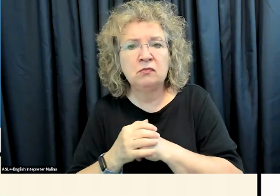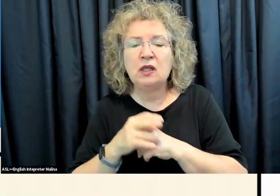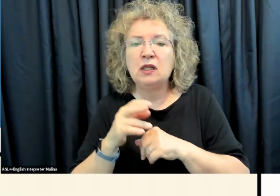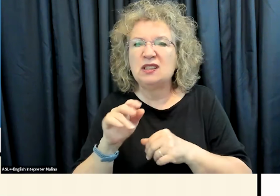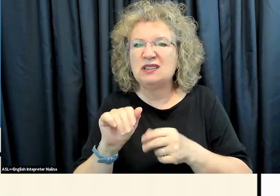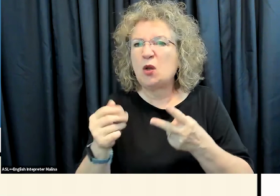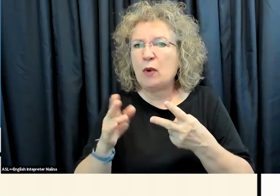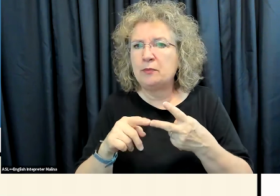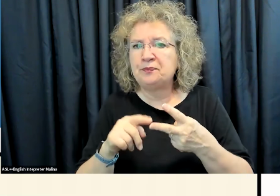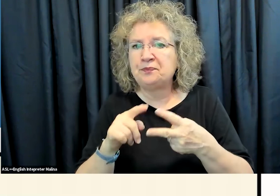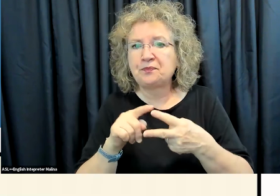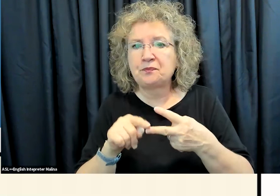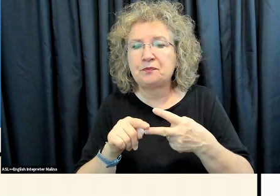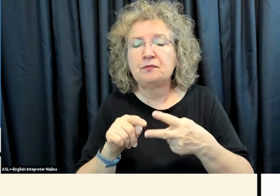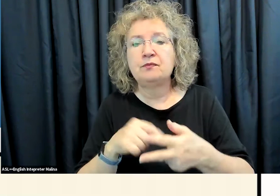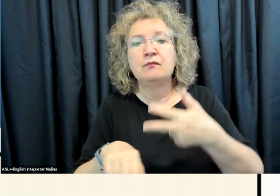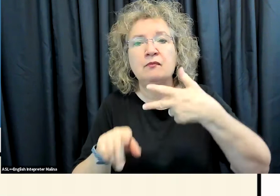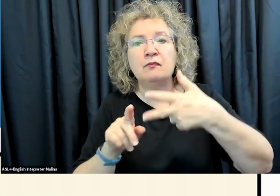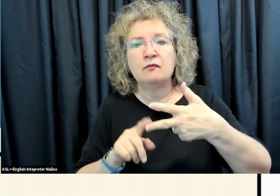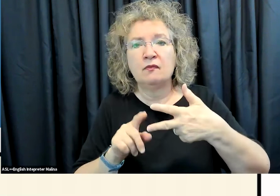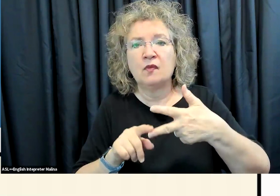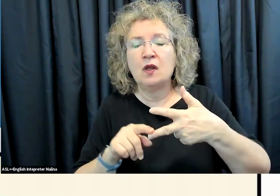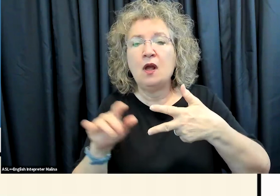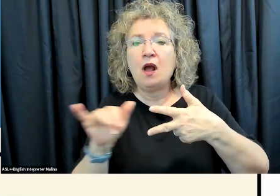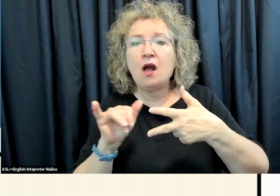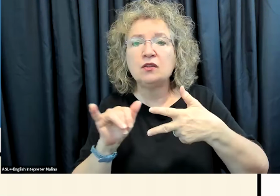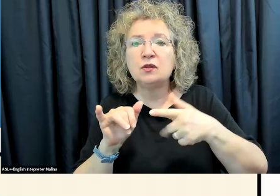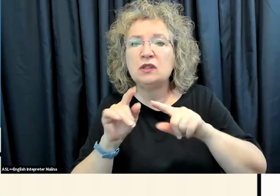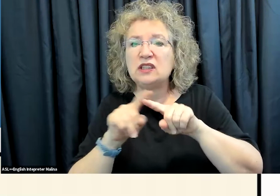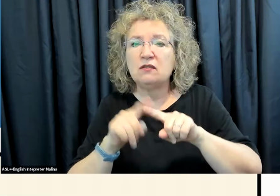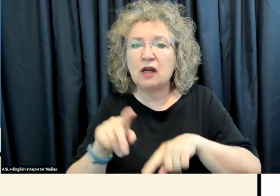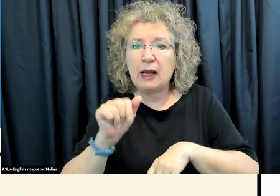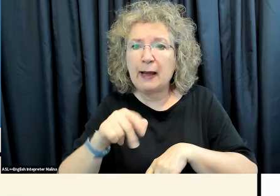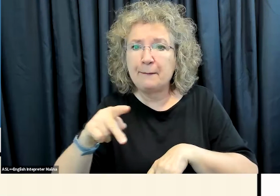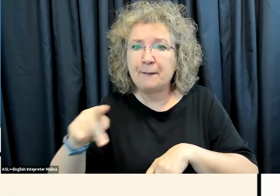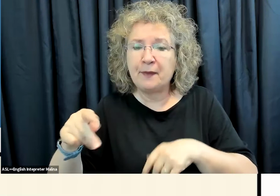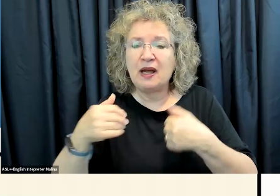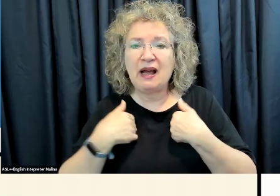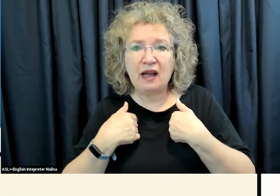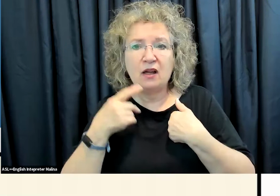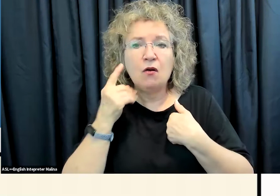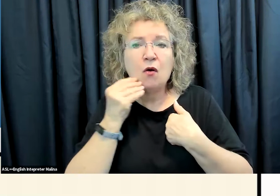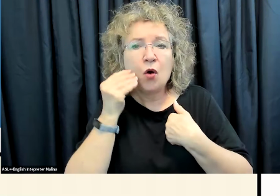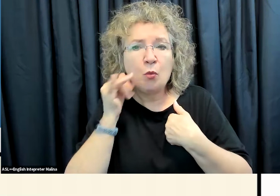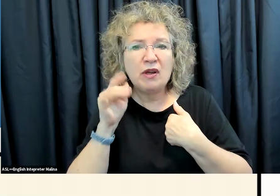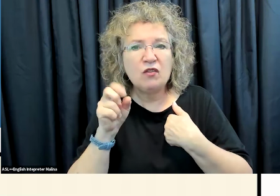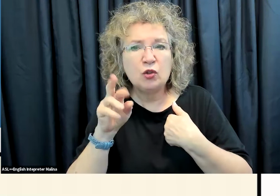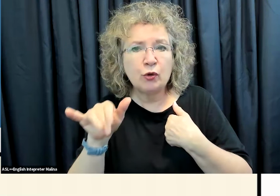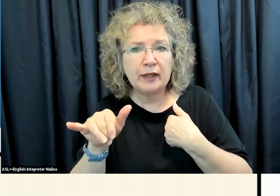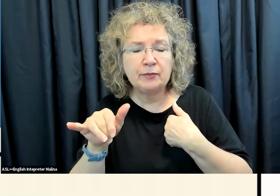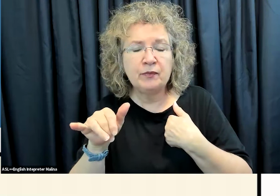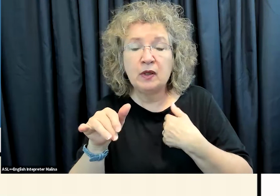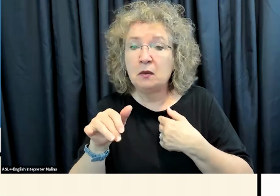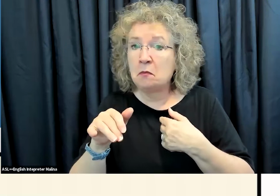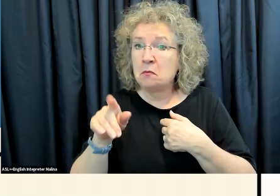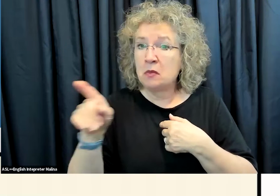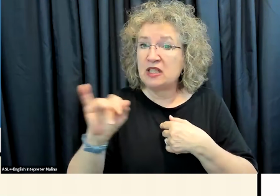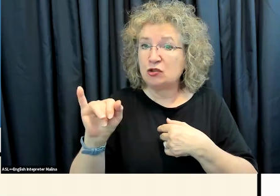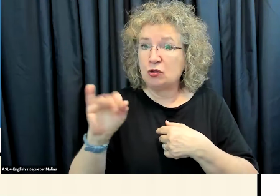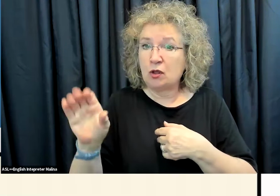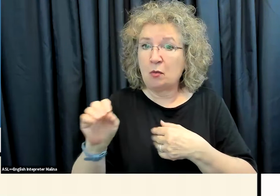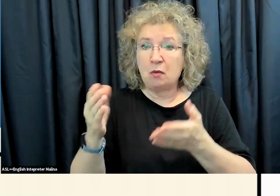do that. There's also a variety of home inventory apps, and your insurance company might also have